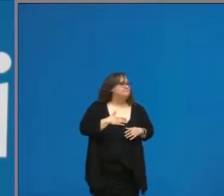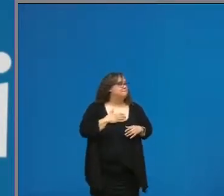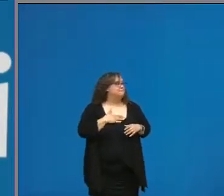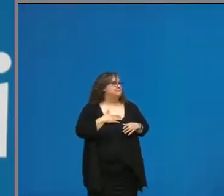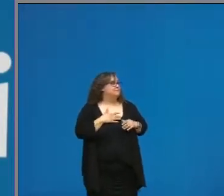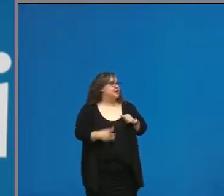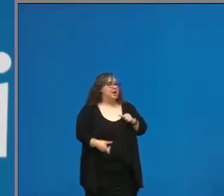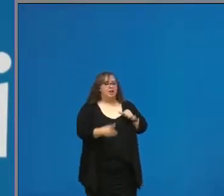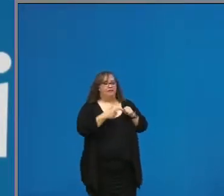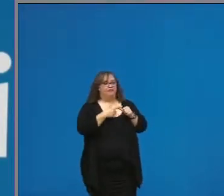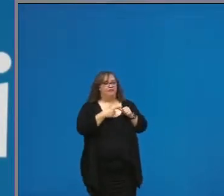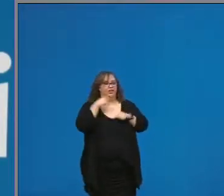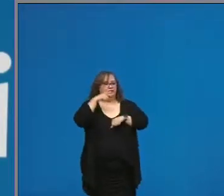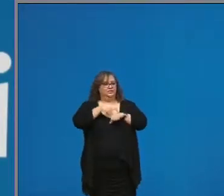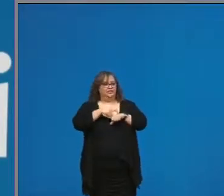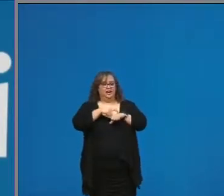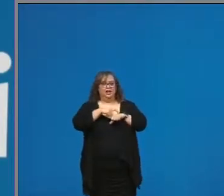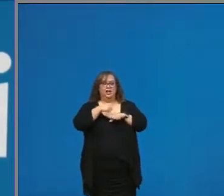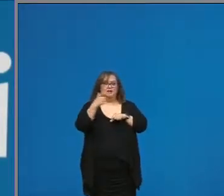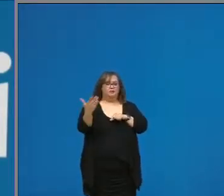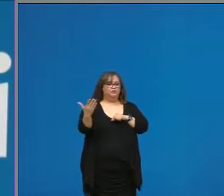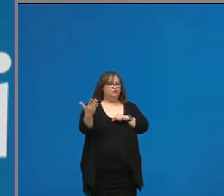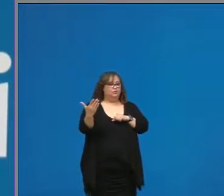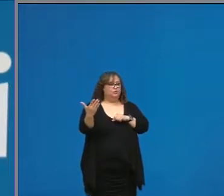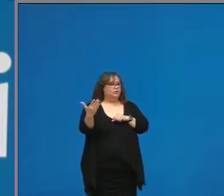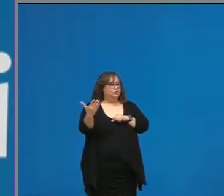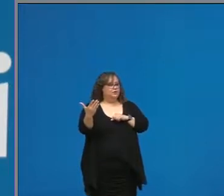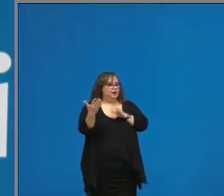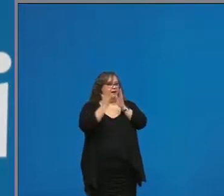me if I fail to do so. I will try my best.